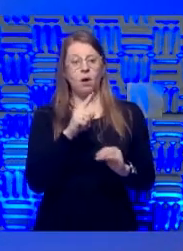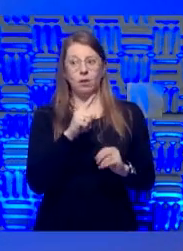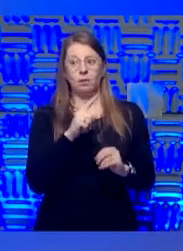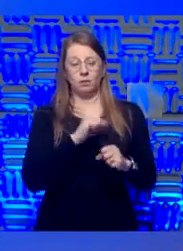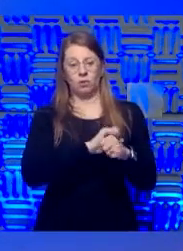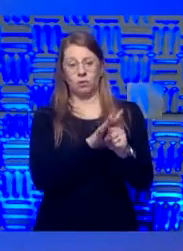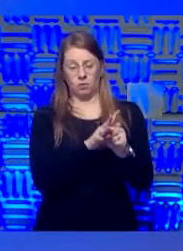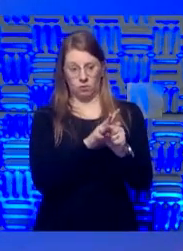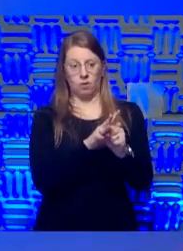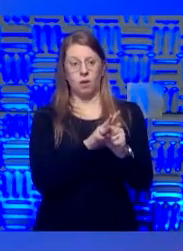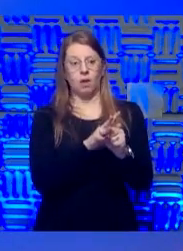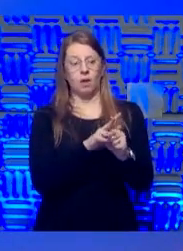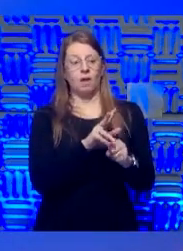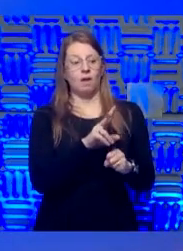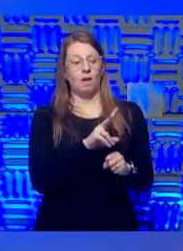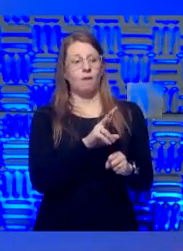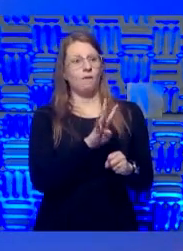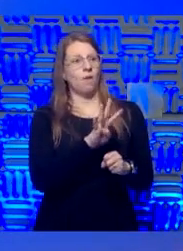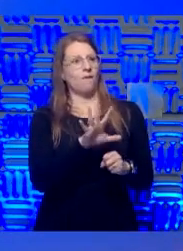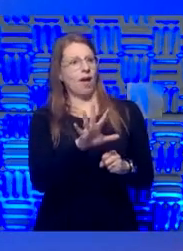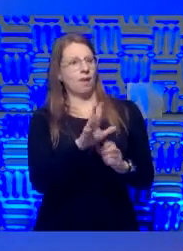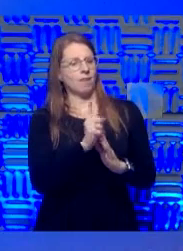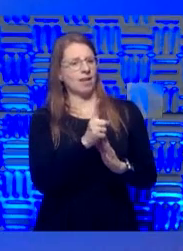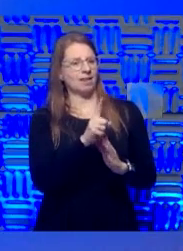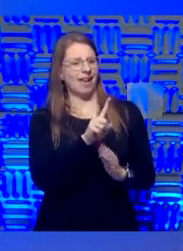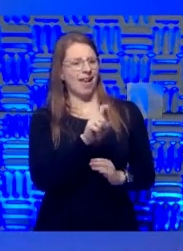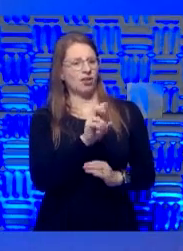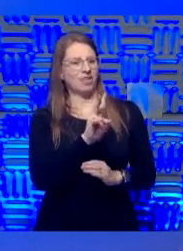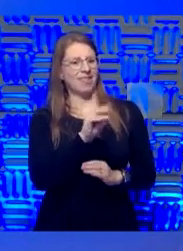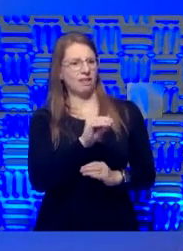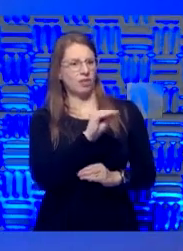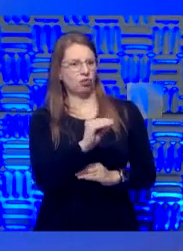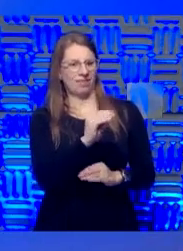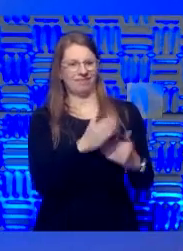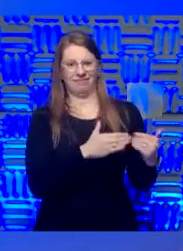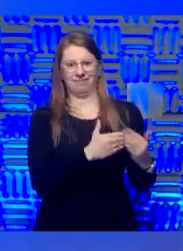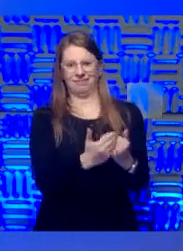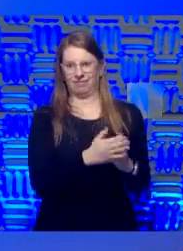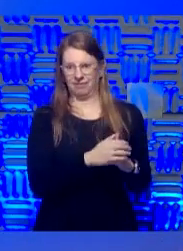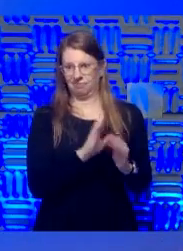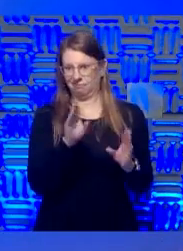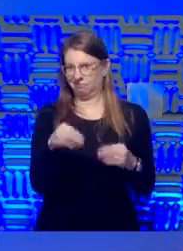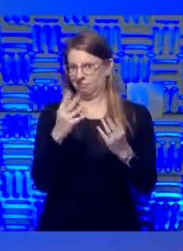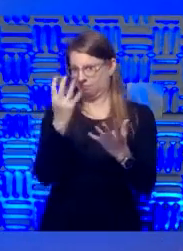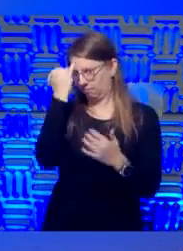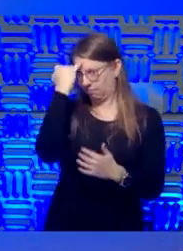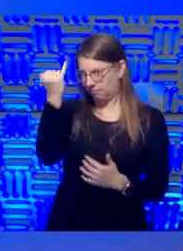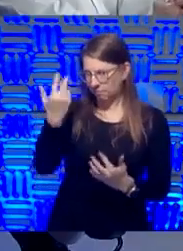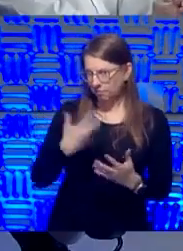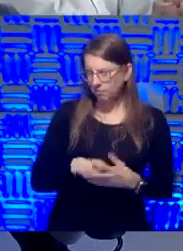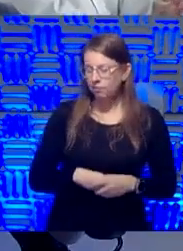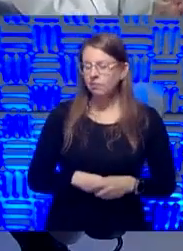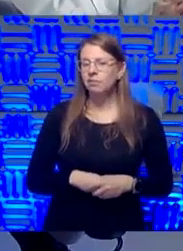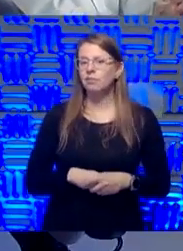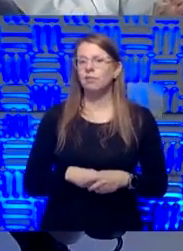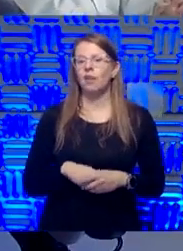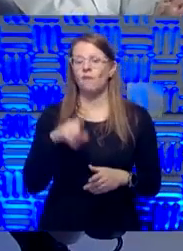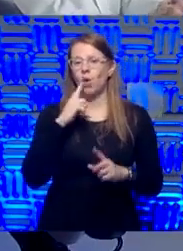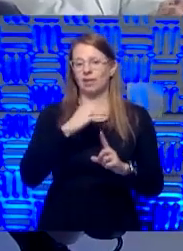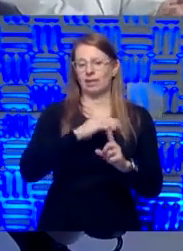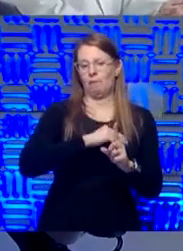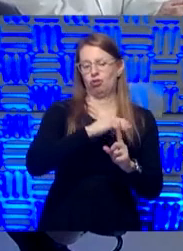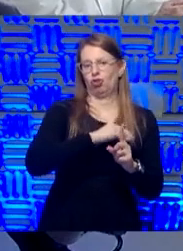lab, we are doing it at 45 minutes at like 170 degrees anyways. So that's just to kind of give you a little bit of information about the